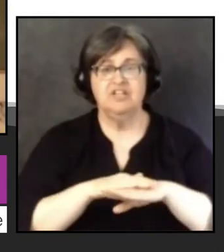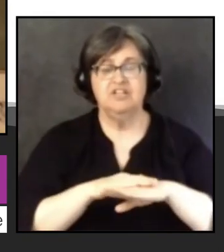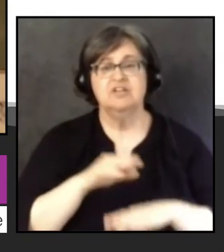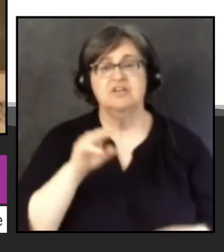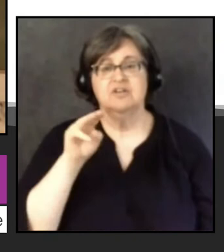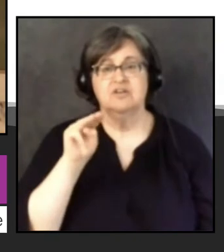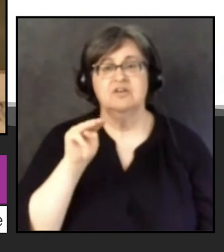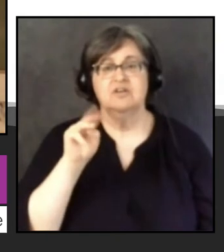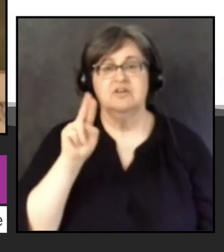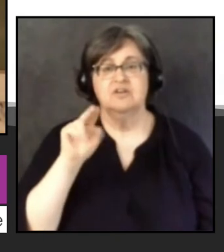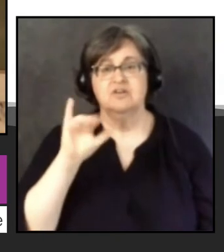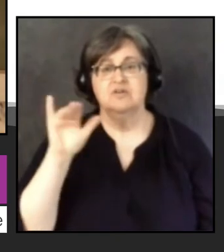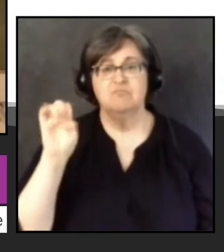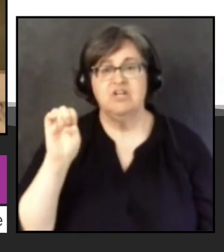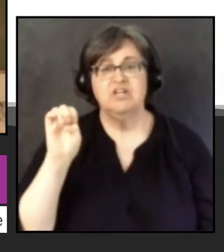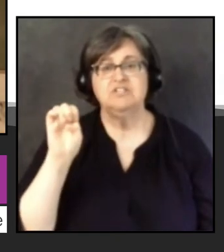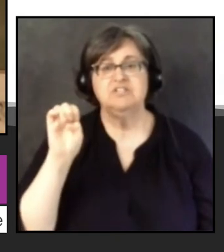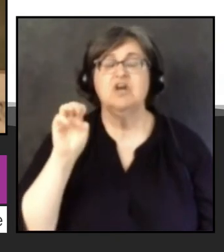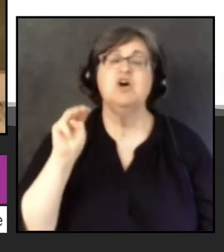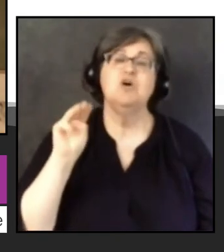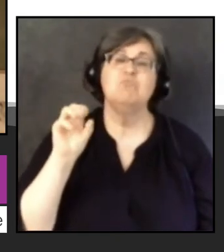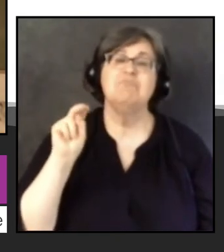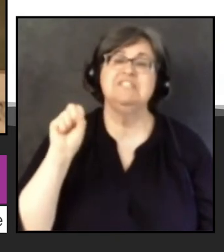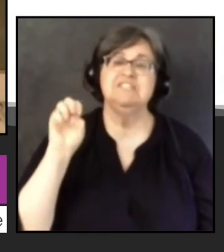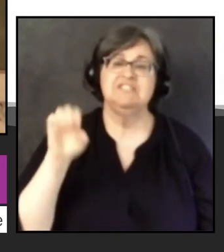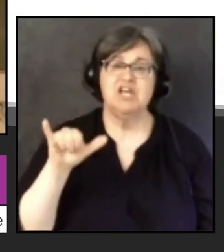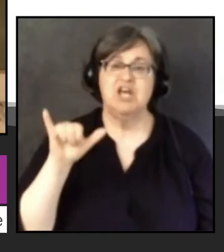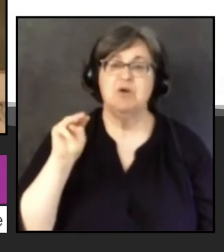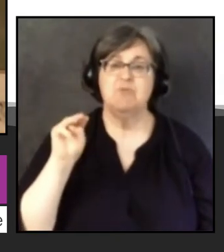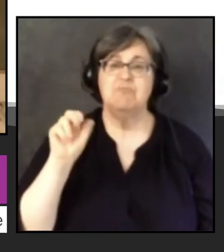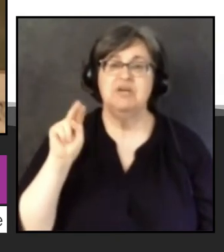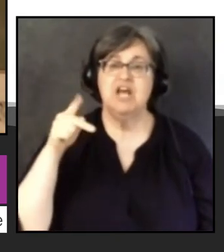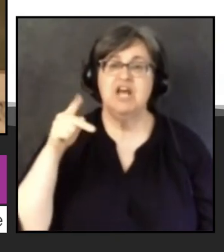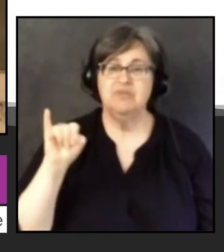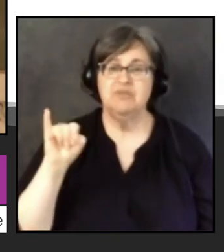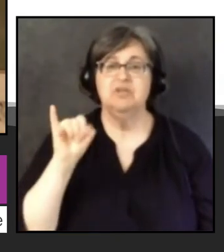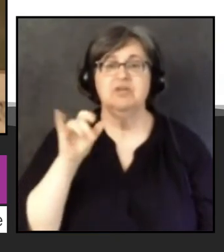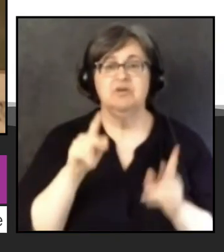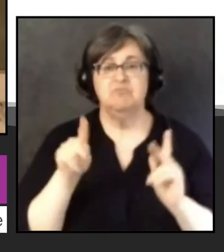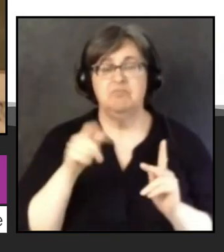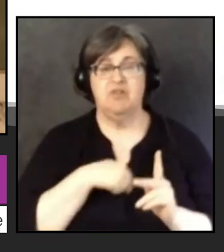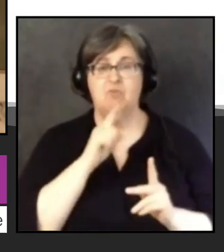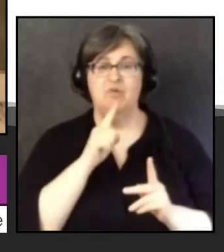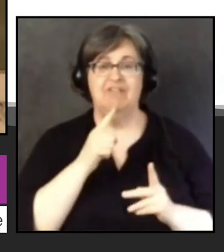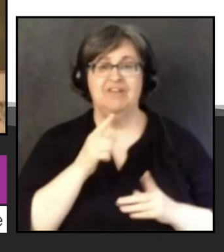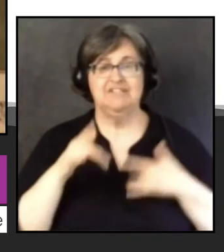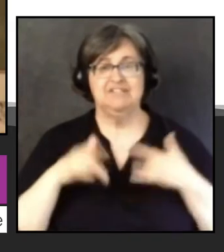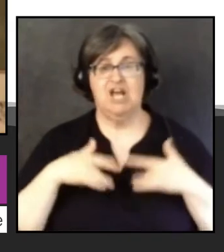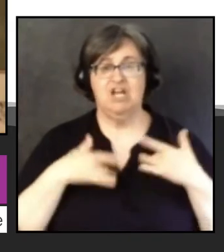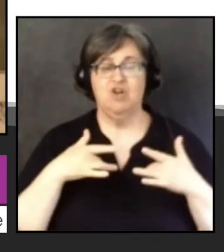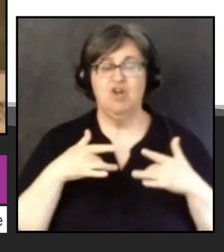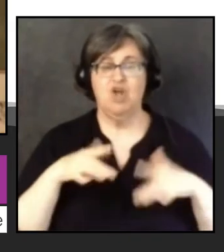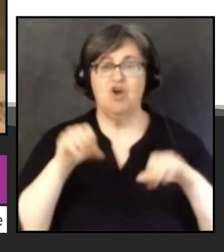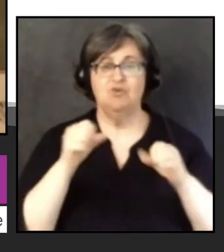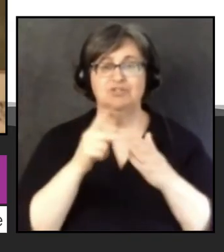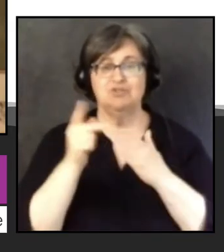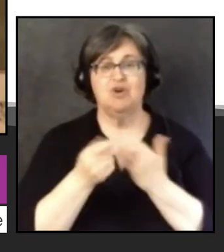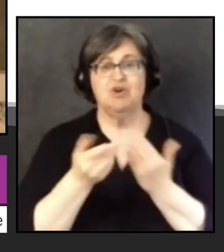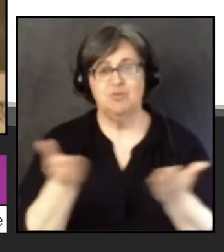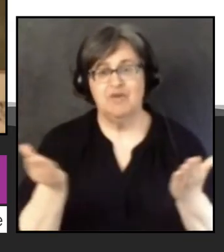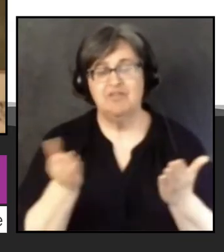Munsee Lenape people, as Catherine mentioned. And I'm really excited to host this program with you and learn together with you about these artists